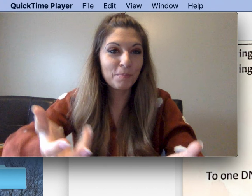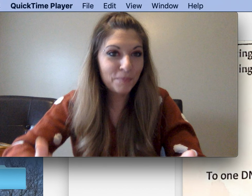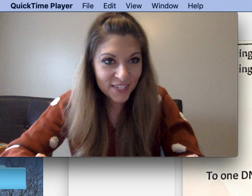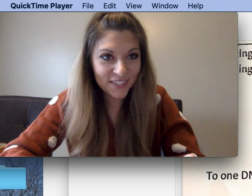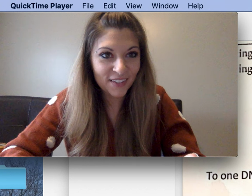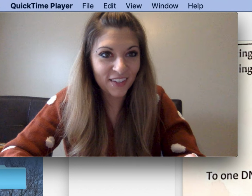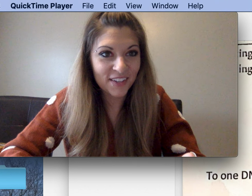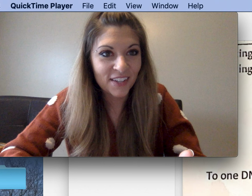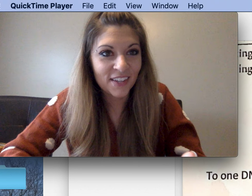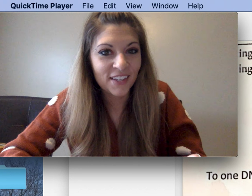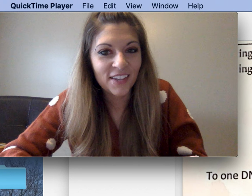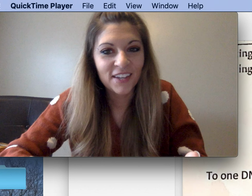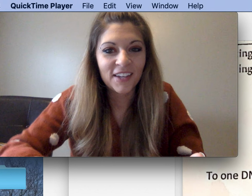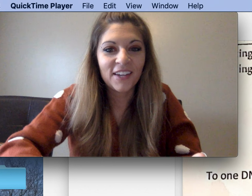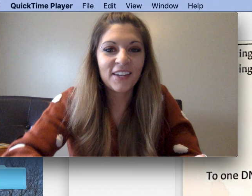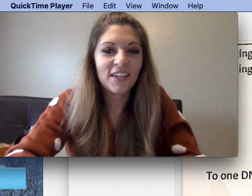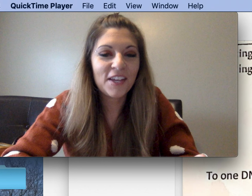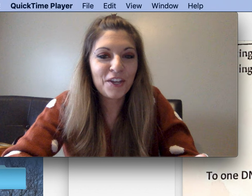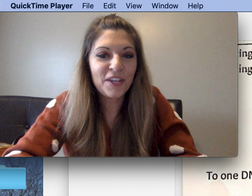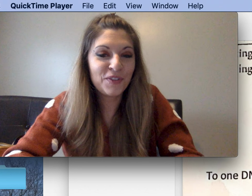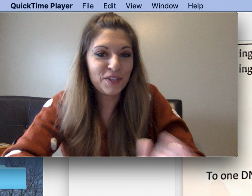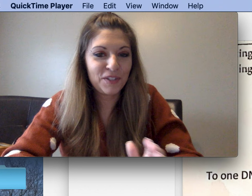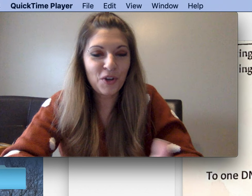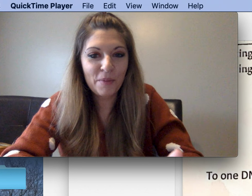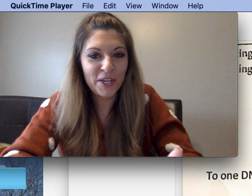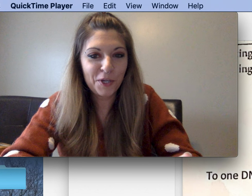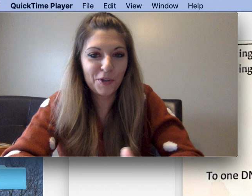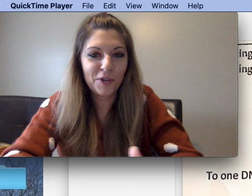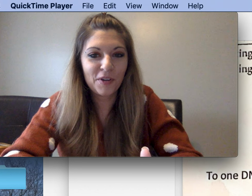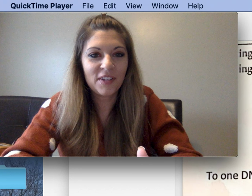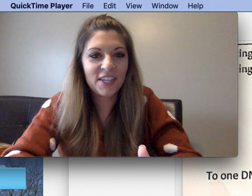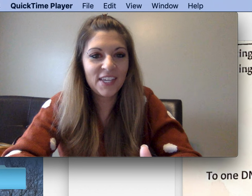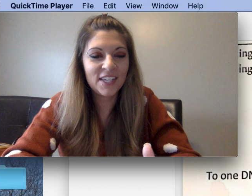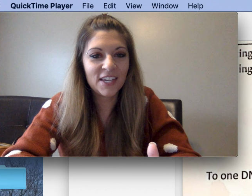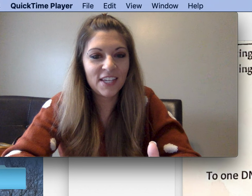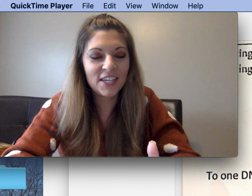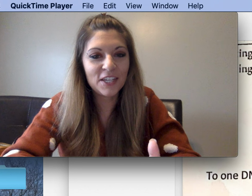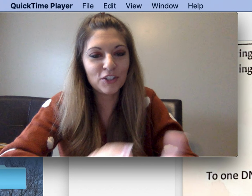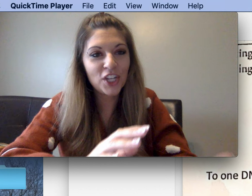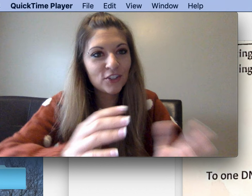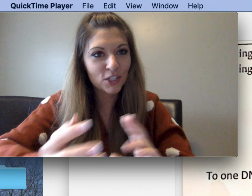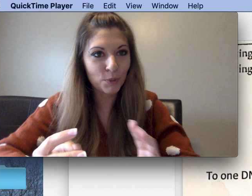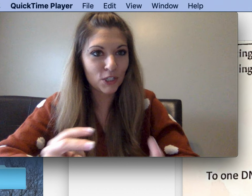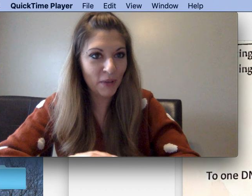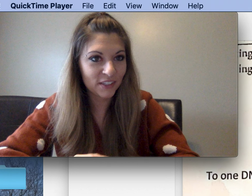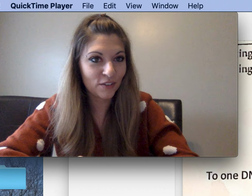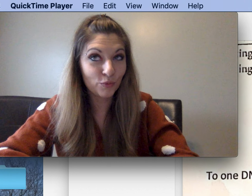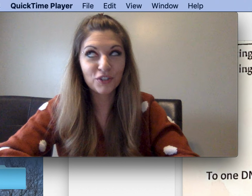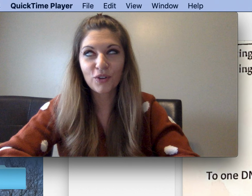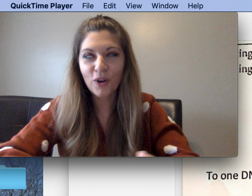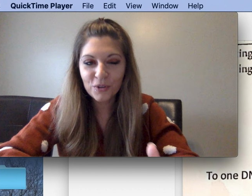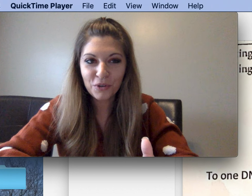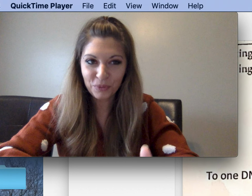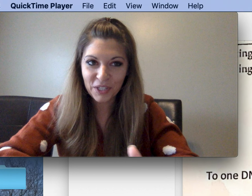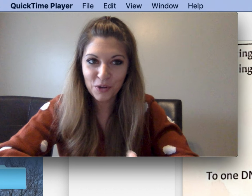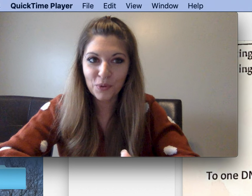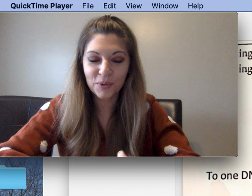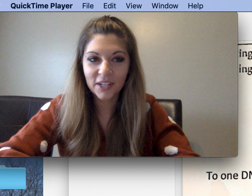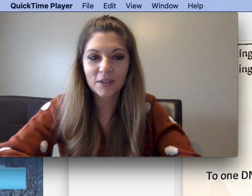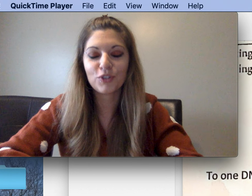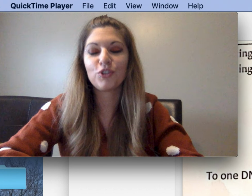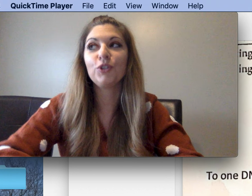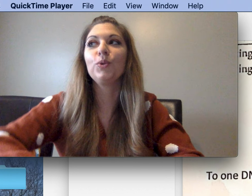So basically, in this comic, he changes perspective, which is also really